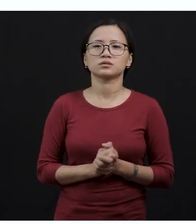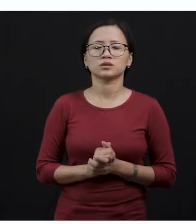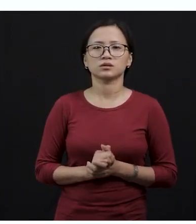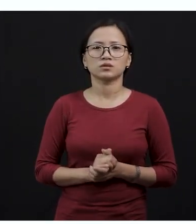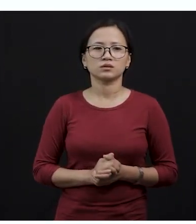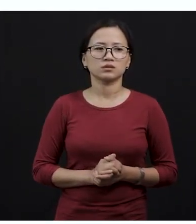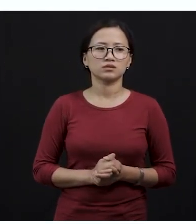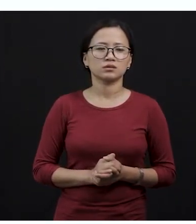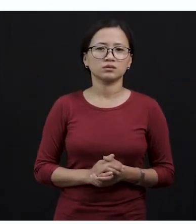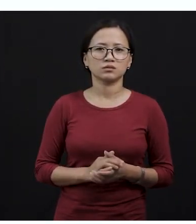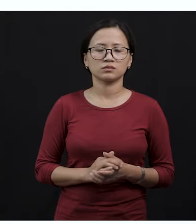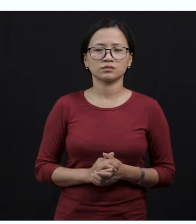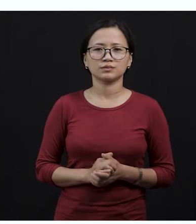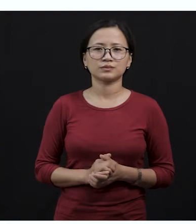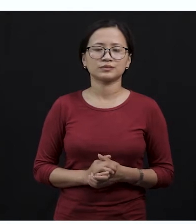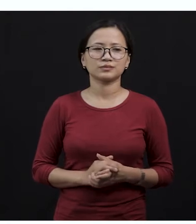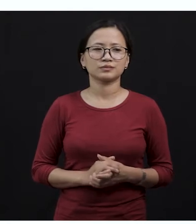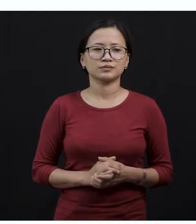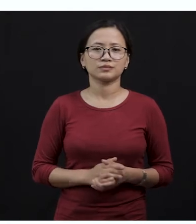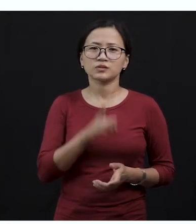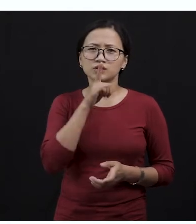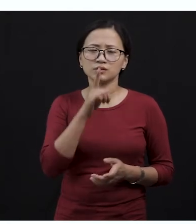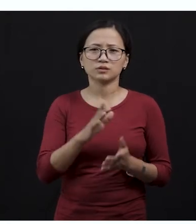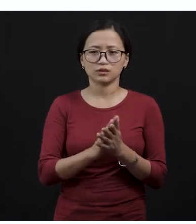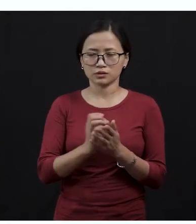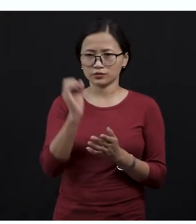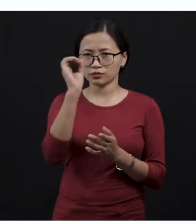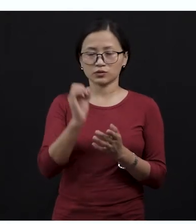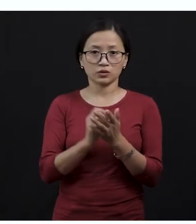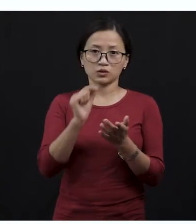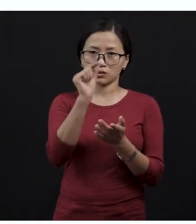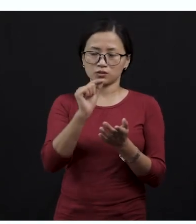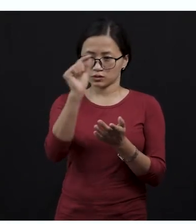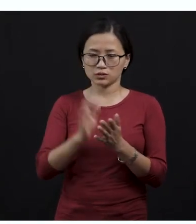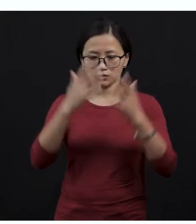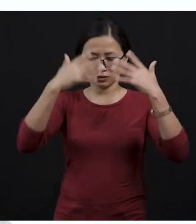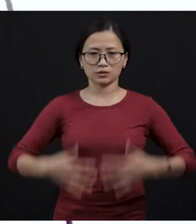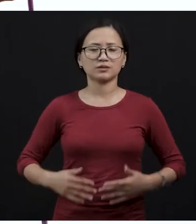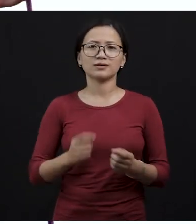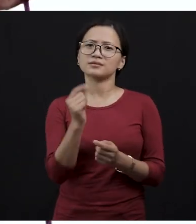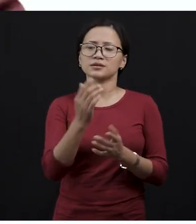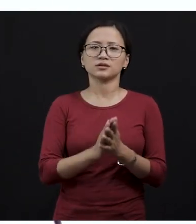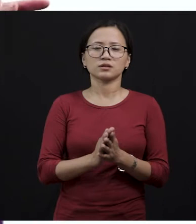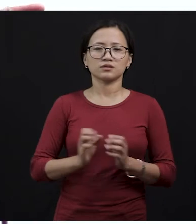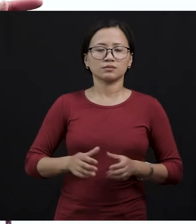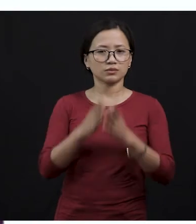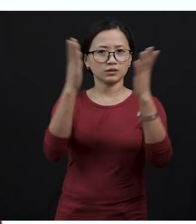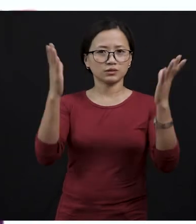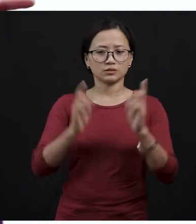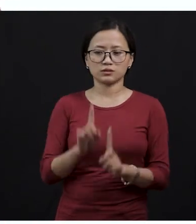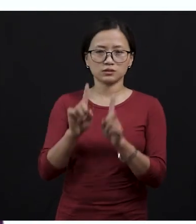cells. Lots of cells. So such kind of organisms, like the plants, the animals, the human